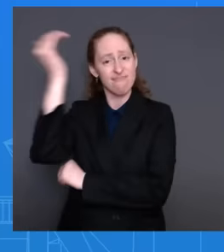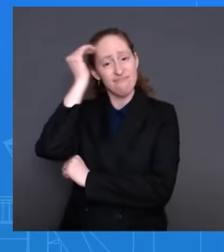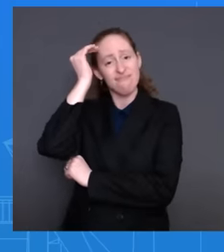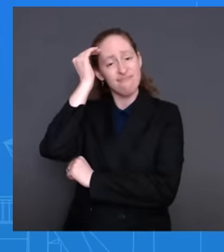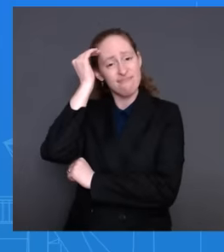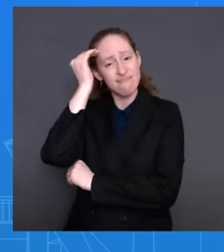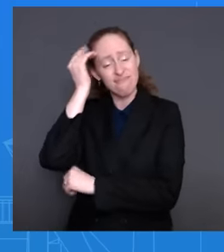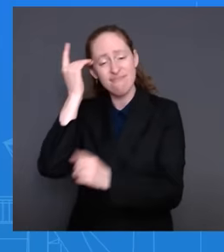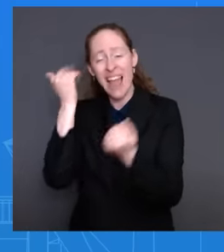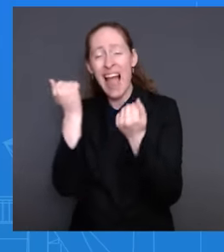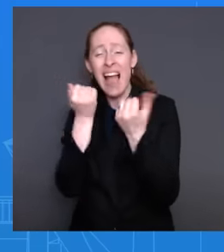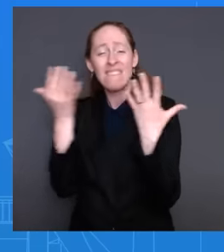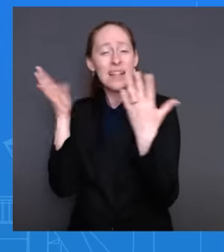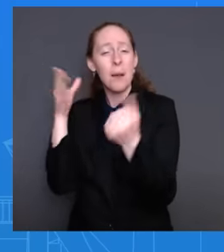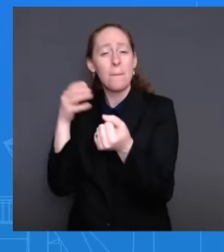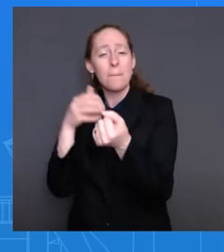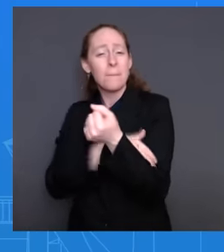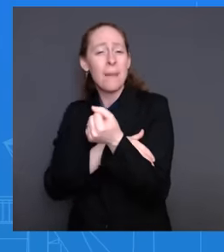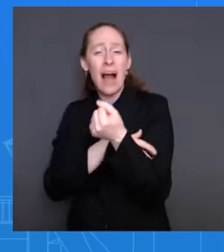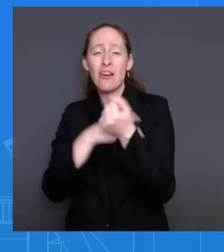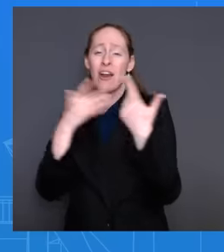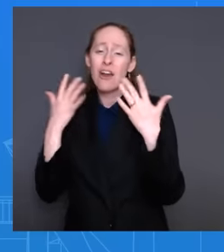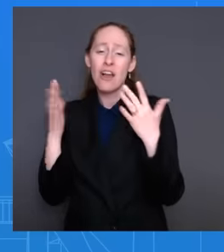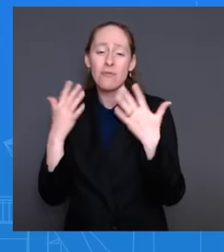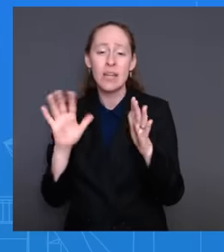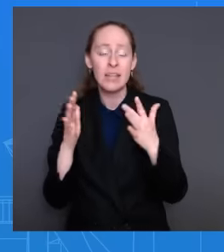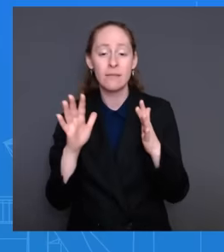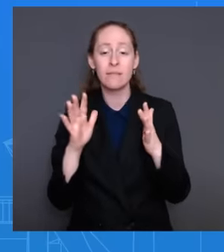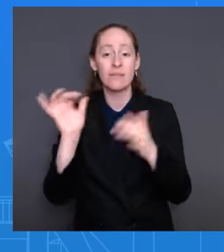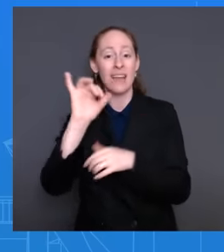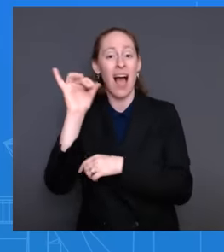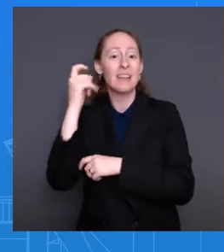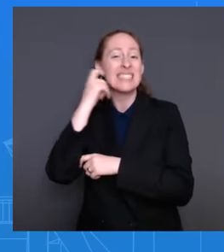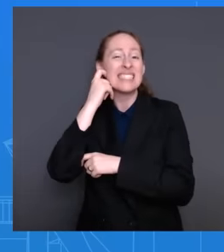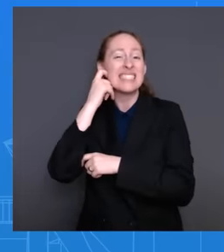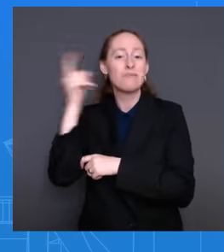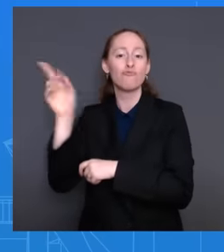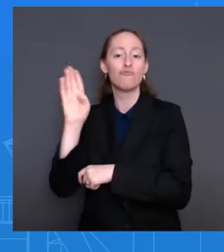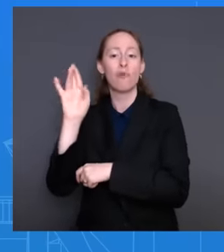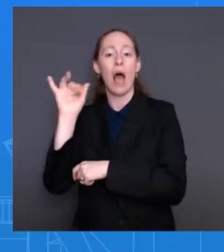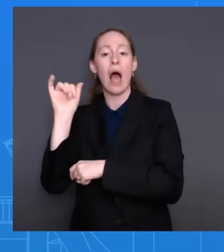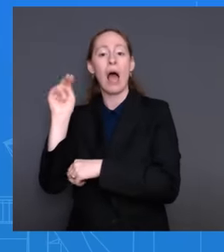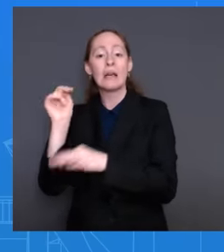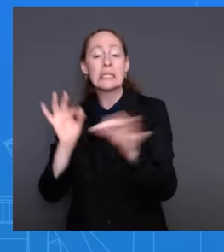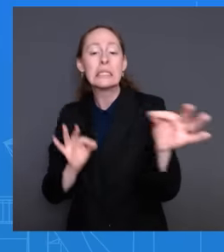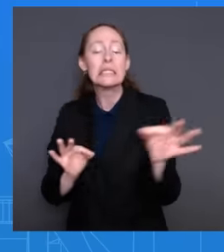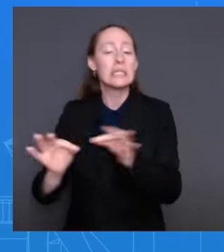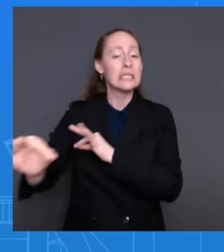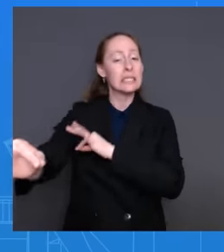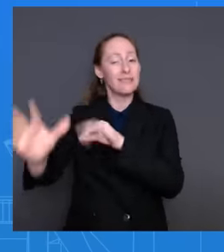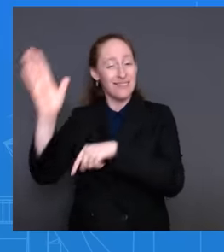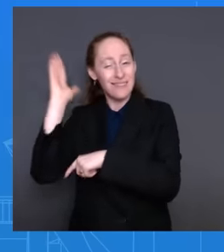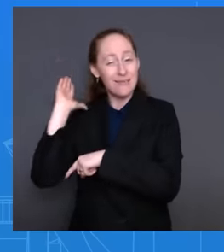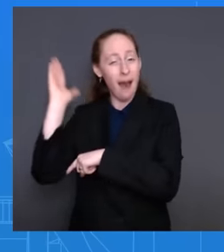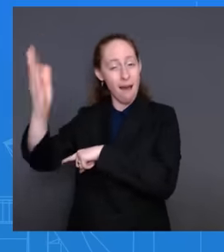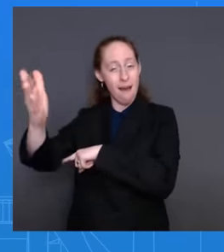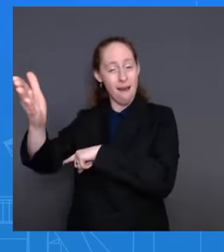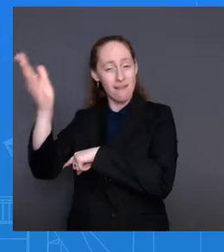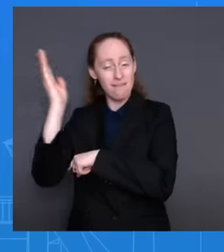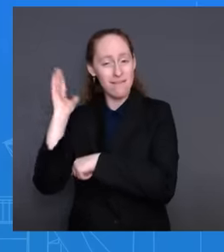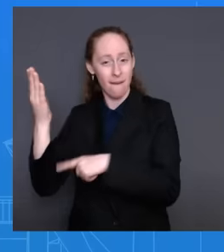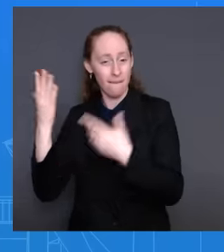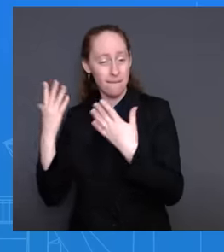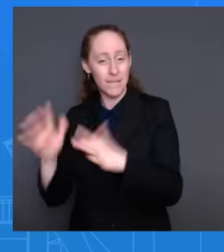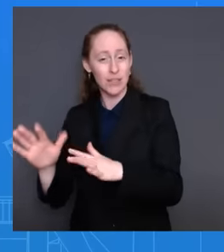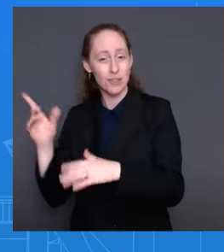As Brian Deese was just here, his economic advisor, one of his top economic advisor, laying out